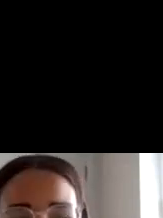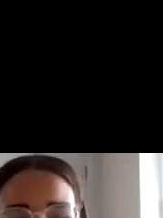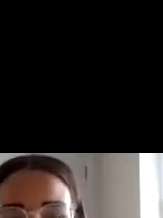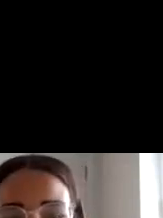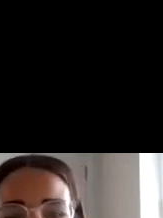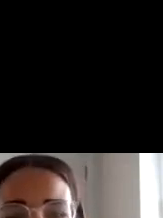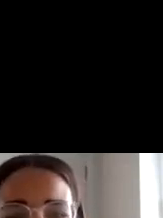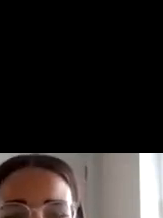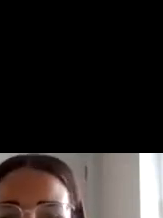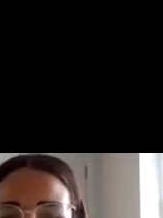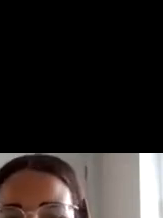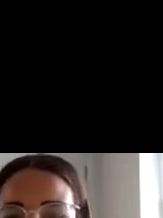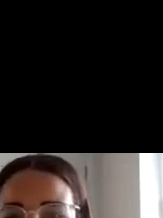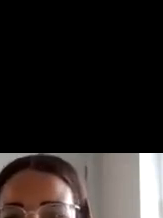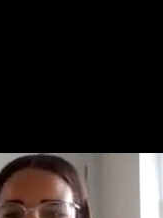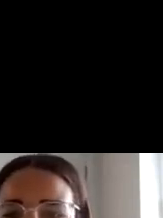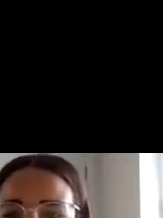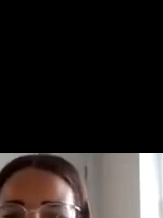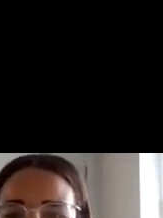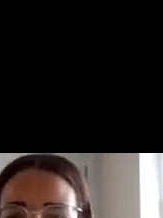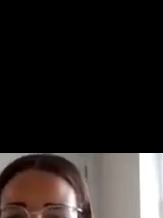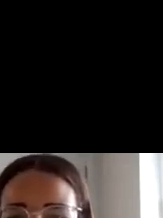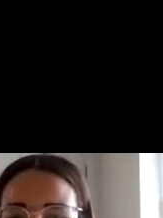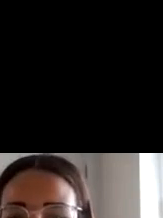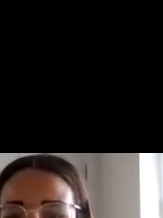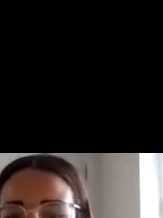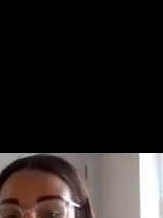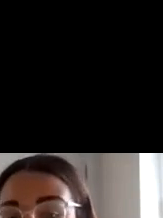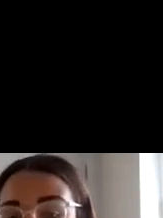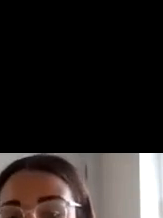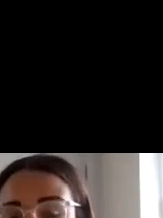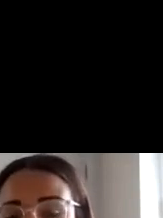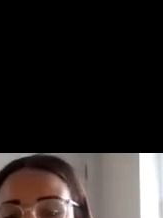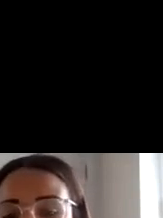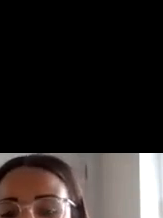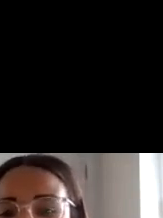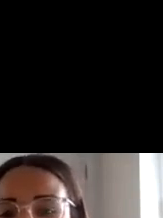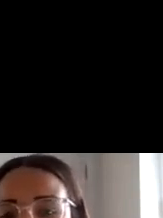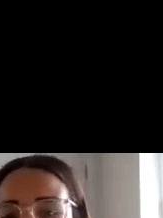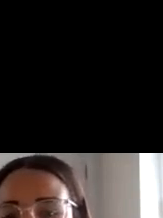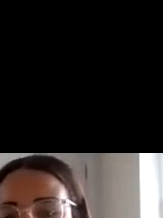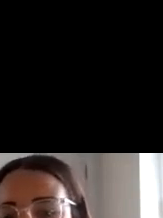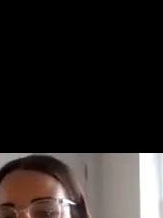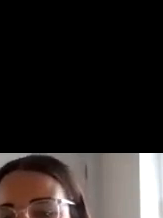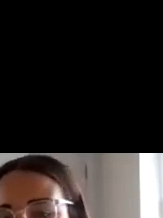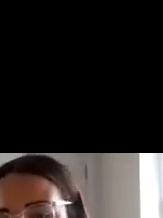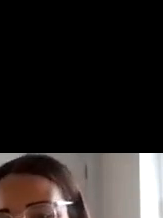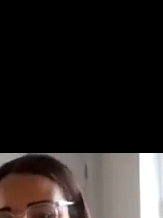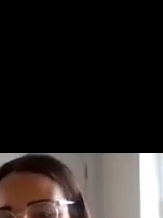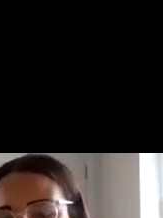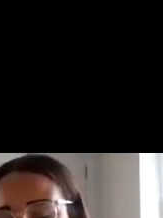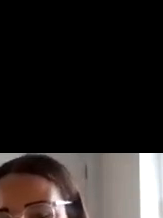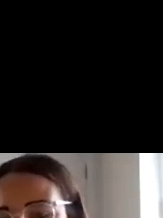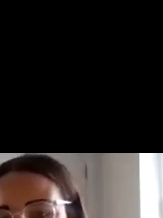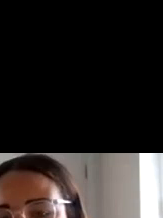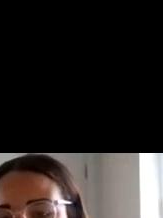minute. Something that we've all got in common though is that all three of us are Makaton tutors. So this means that we've got a license